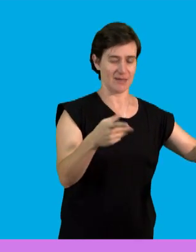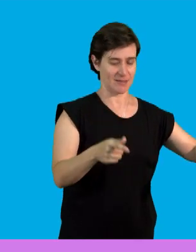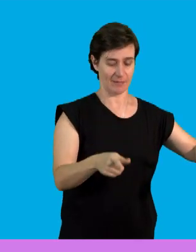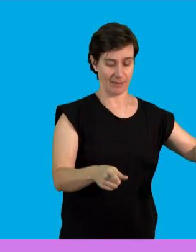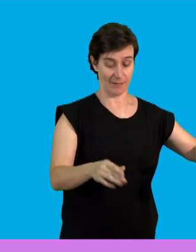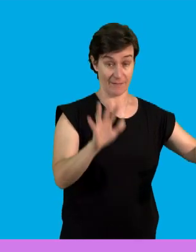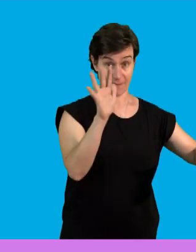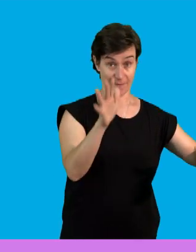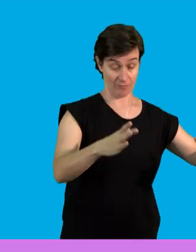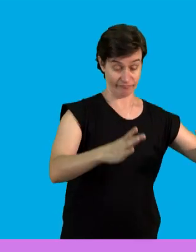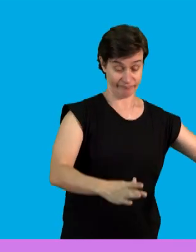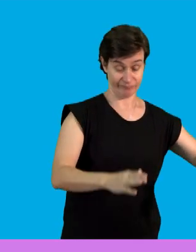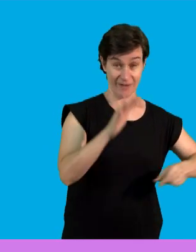15